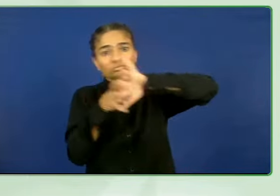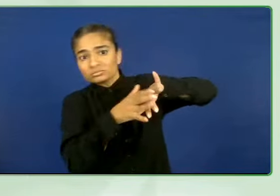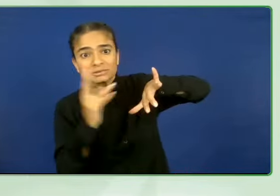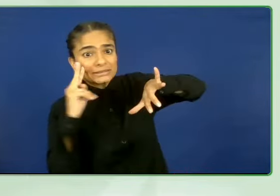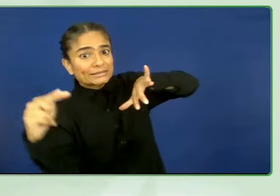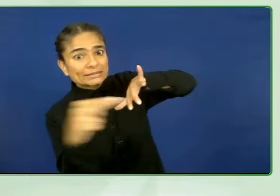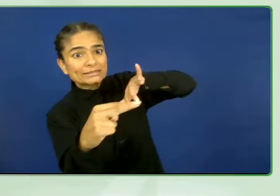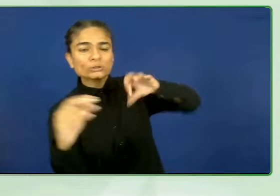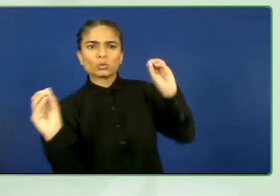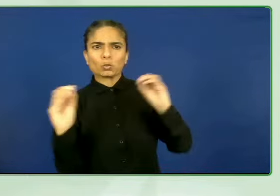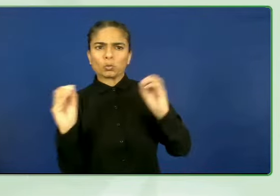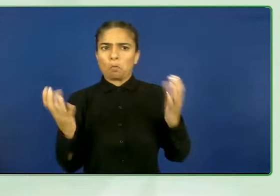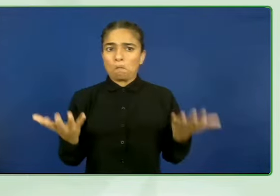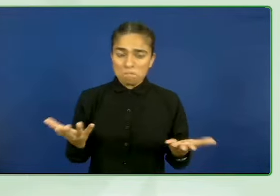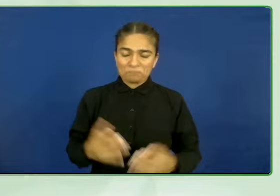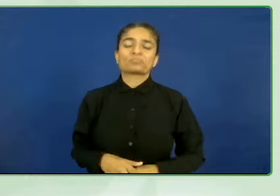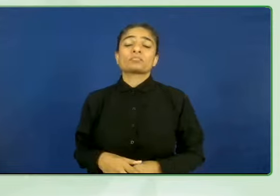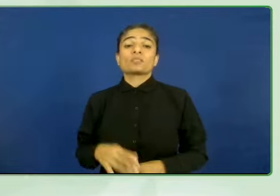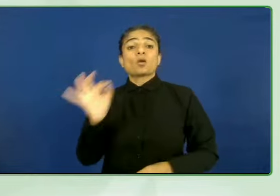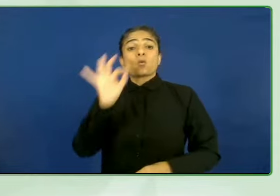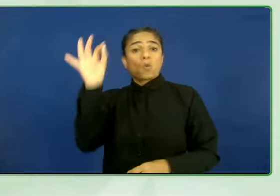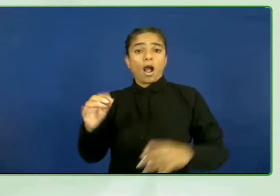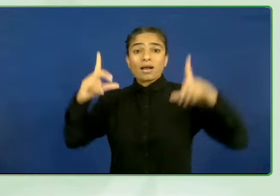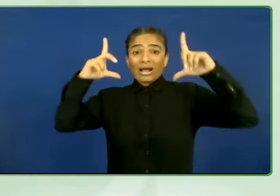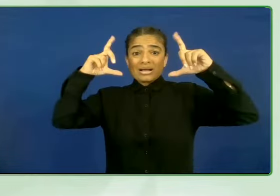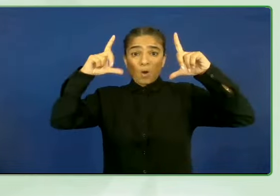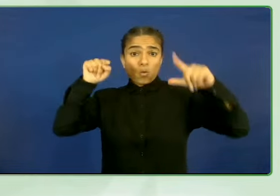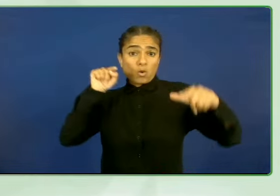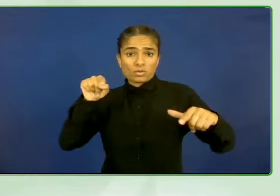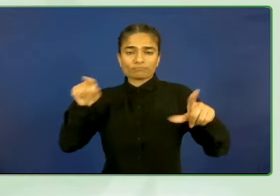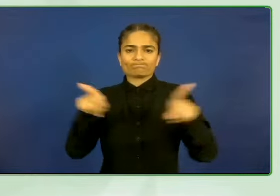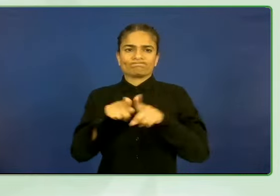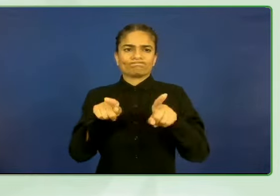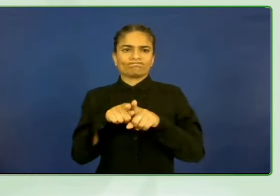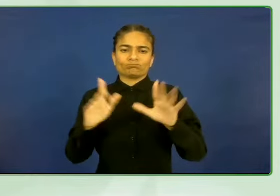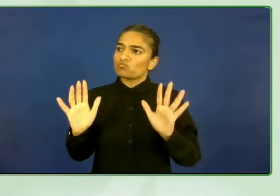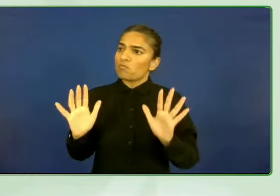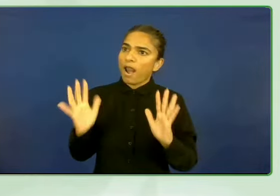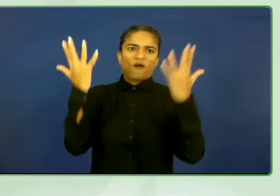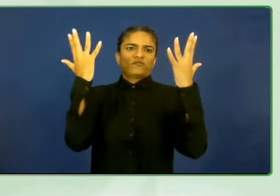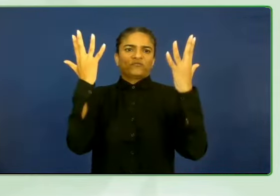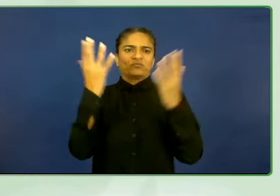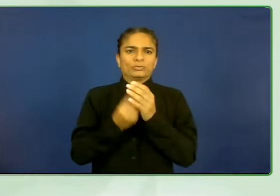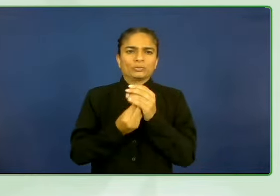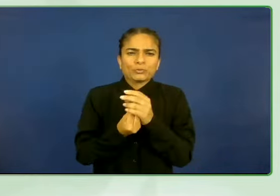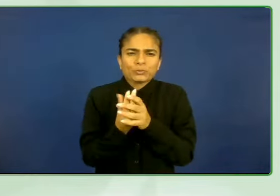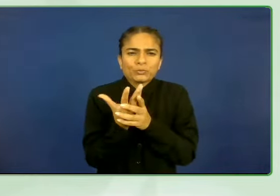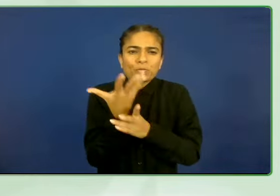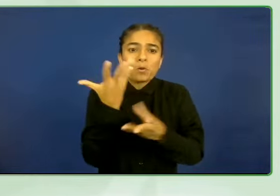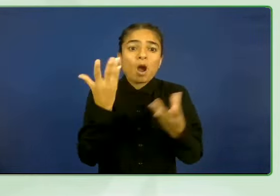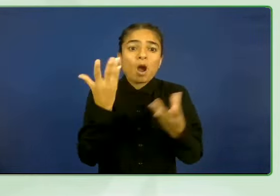through imaging experiences. So Canon is an imaging company. Imaging and images and documents are the center